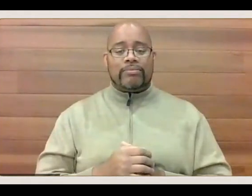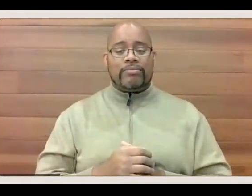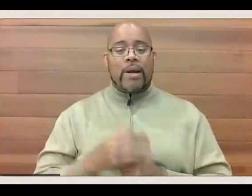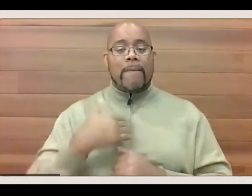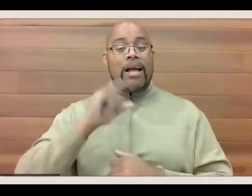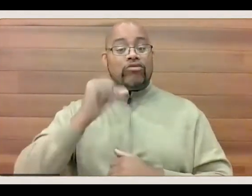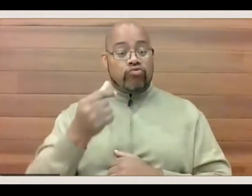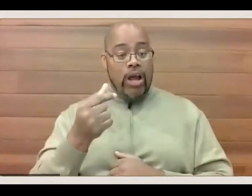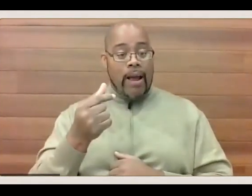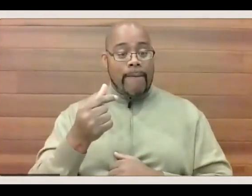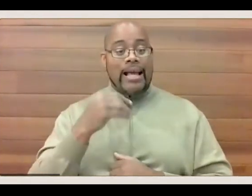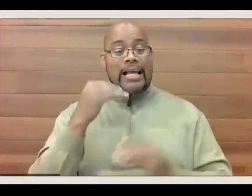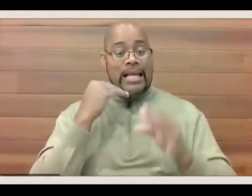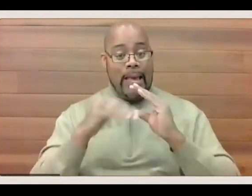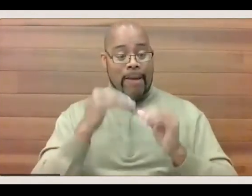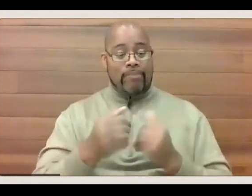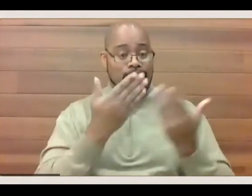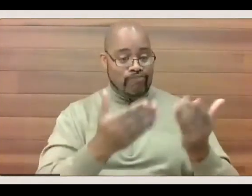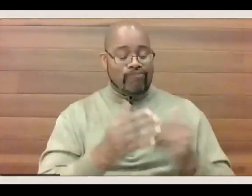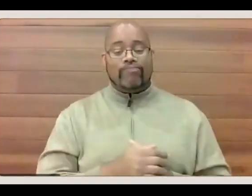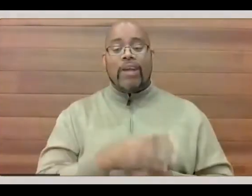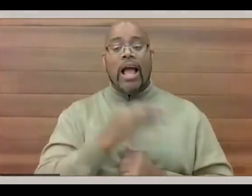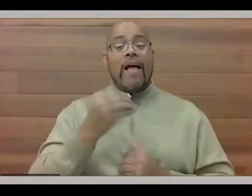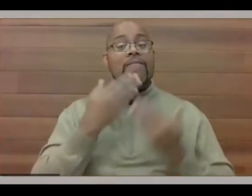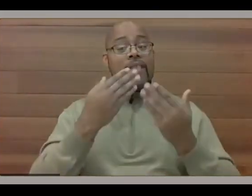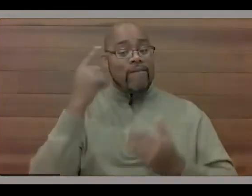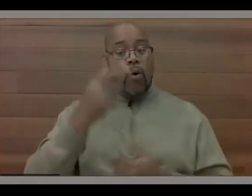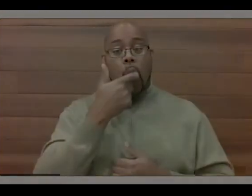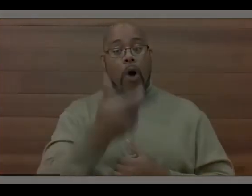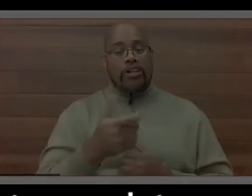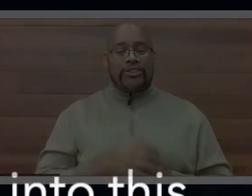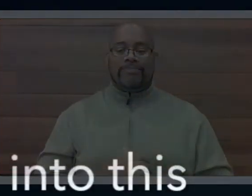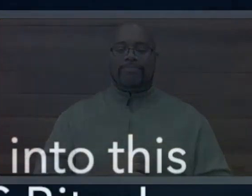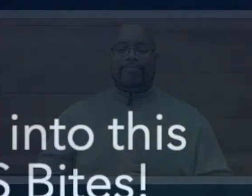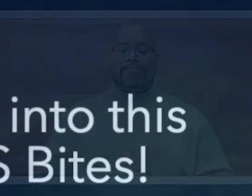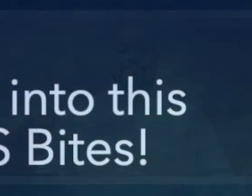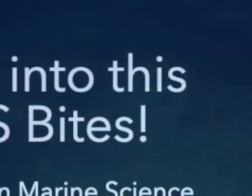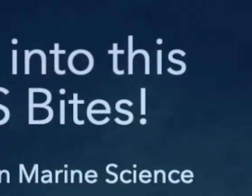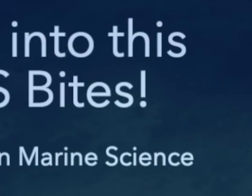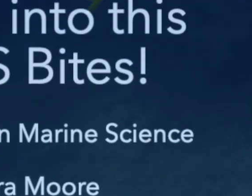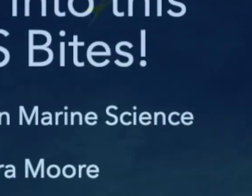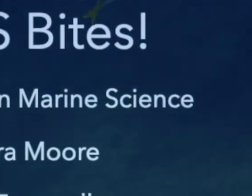my Instagram and email. And thanks for tuning in.